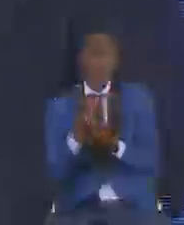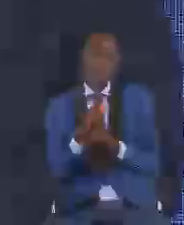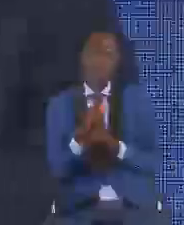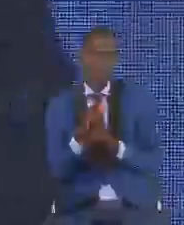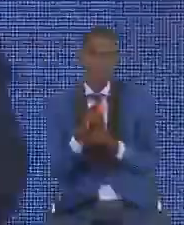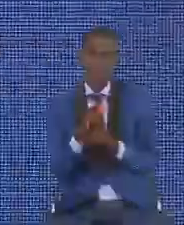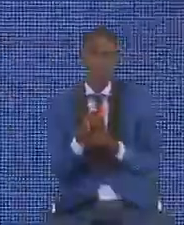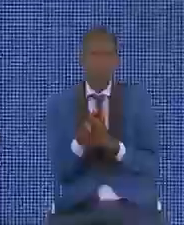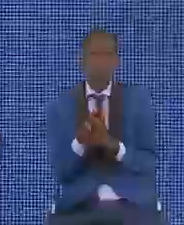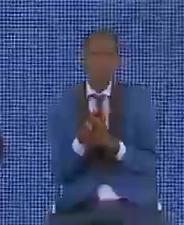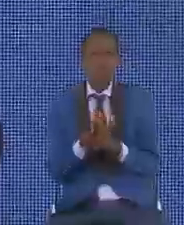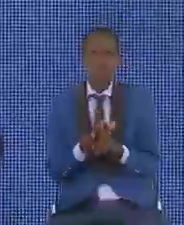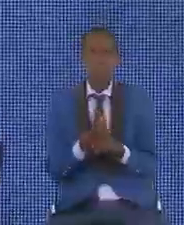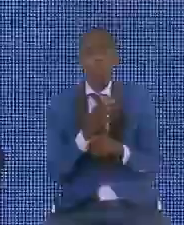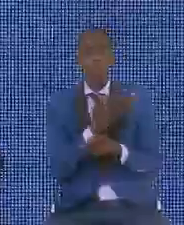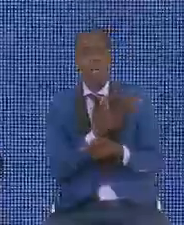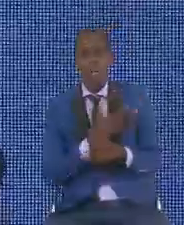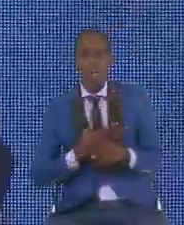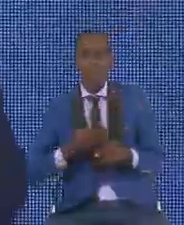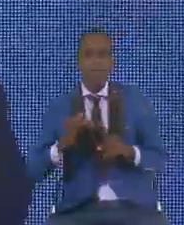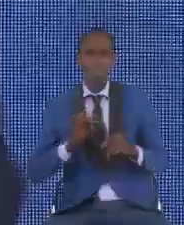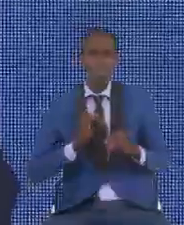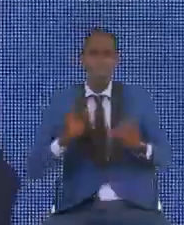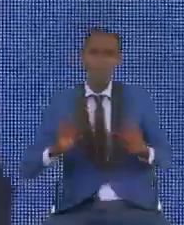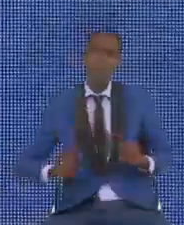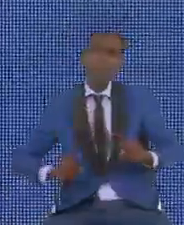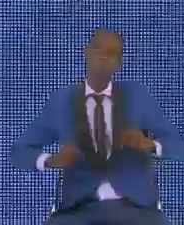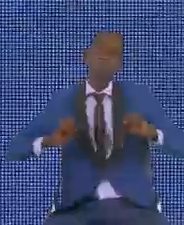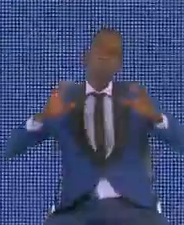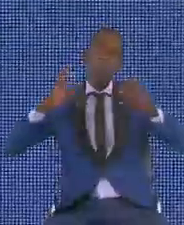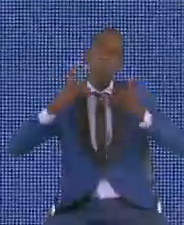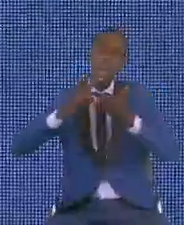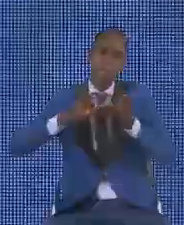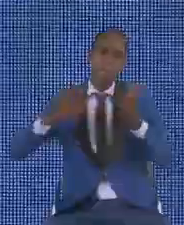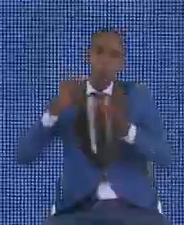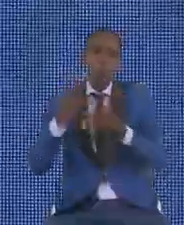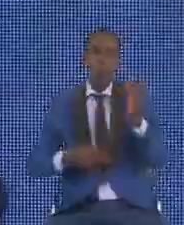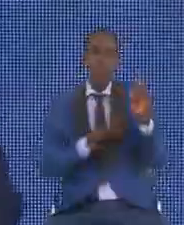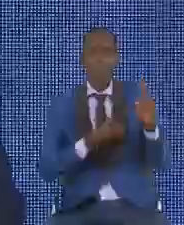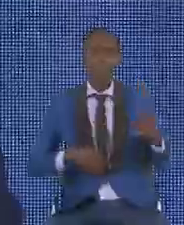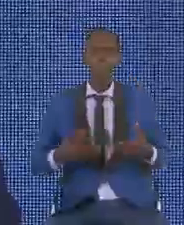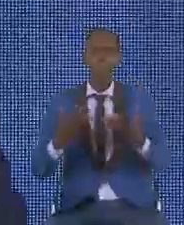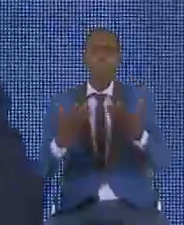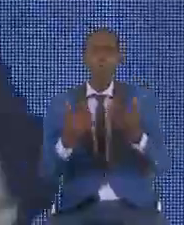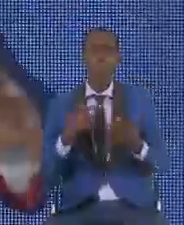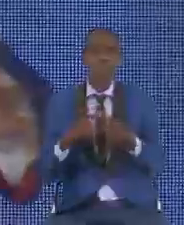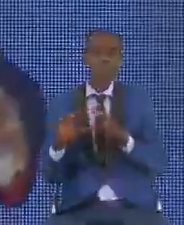sluggish, and then I gave up part of what the Lord wanted me to do, I acted like this, I acted